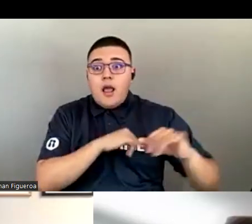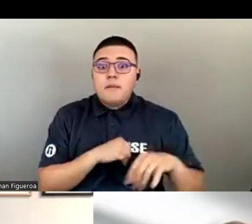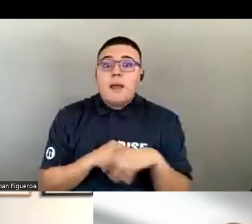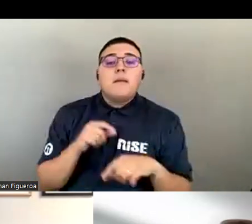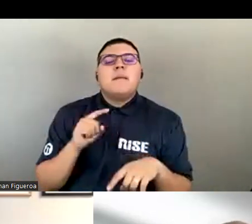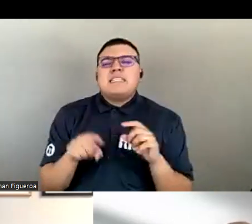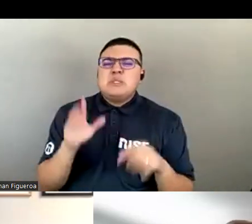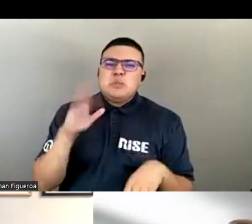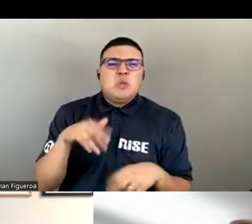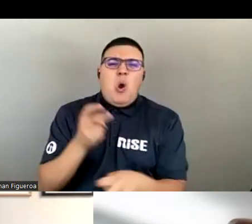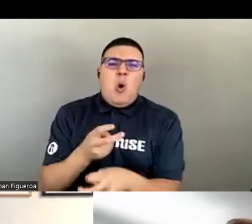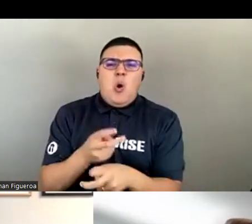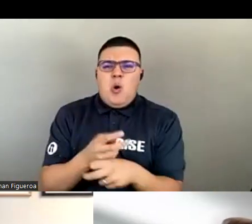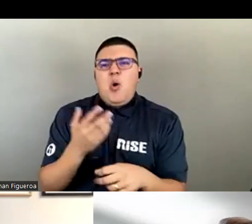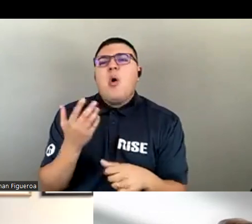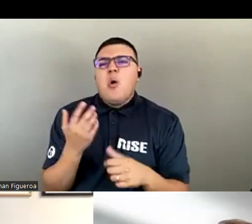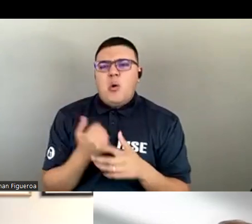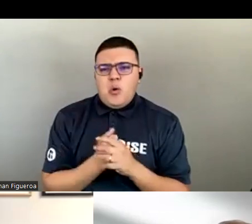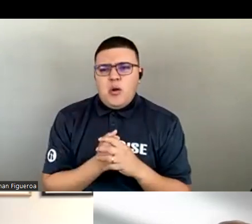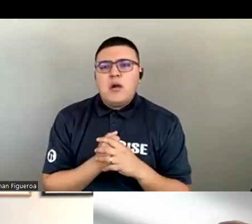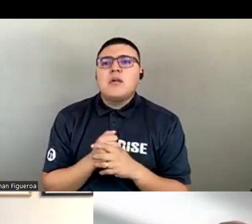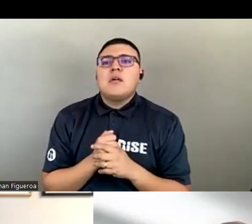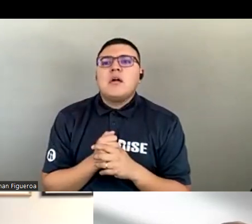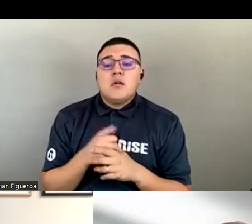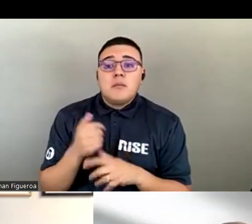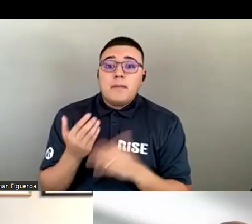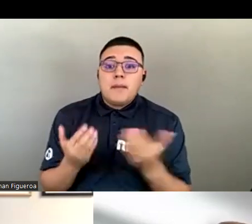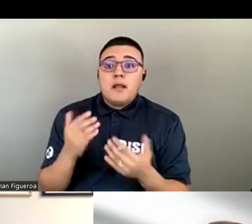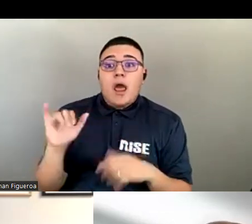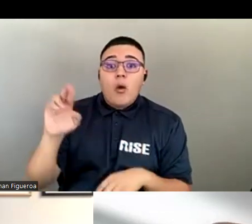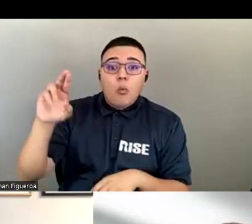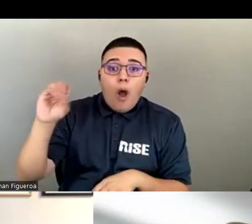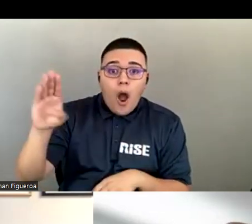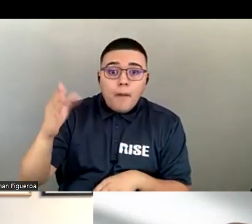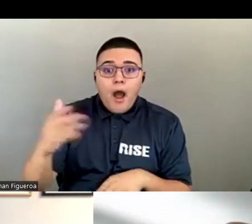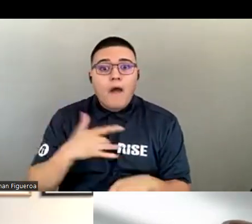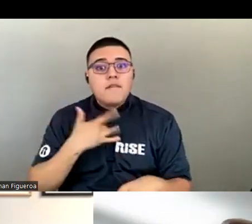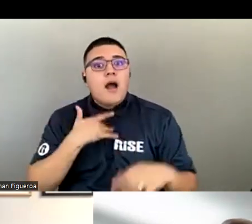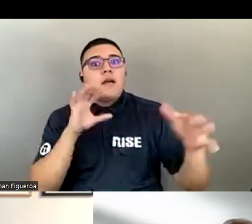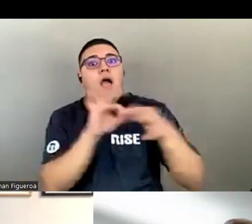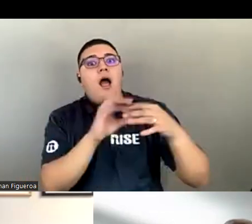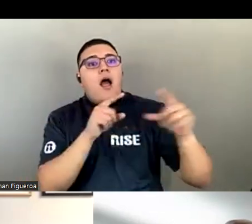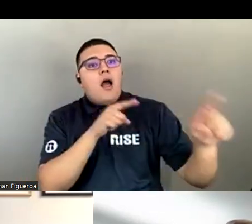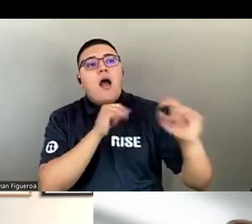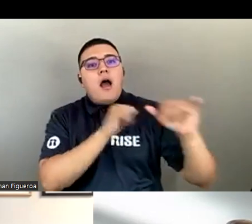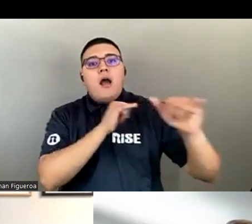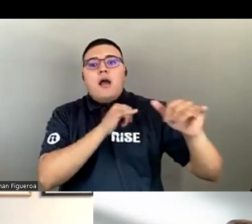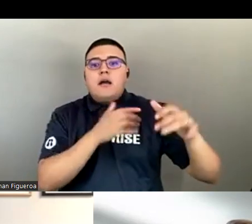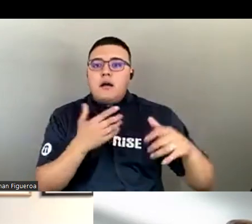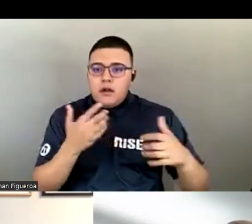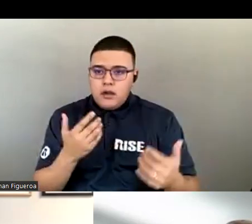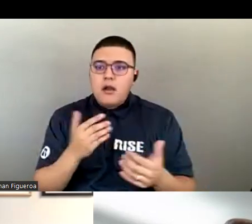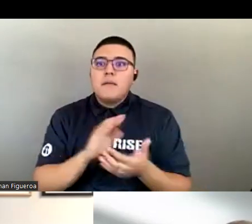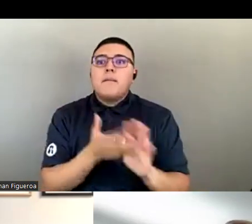to find that as well. Having somebody like Rob, having some other people there that are affirming, that are part